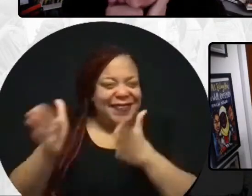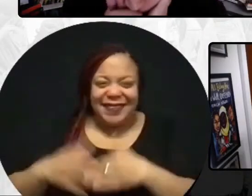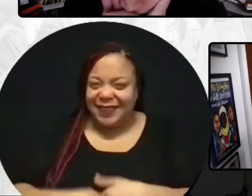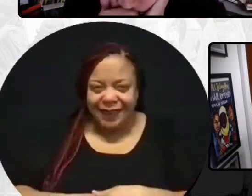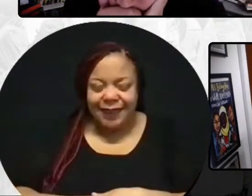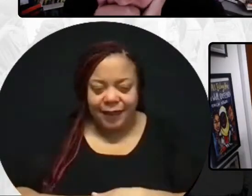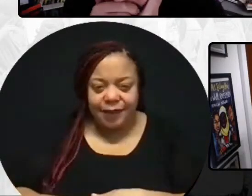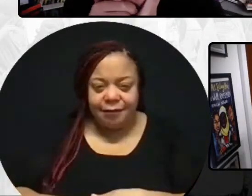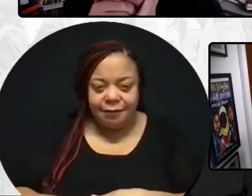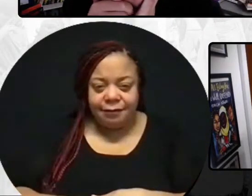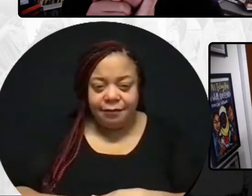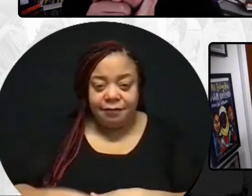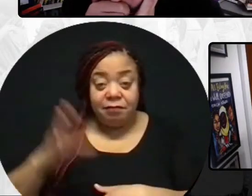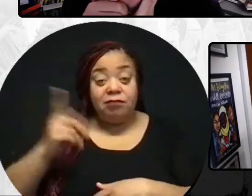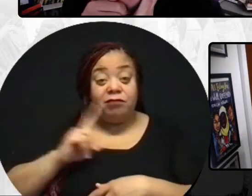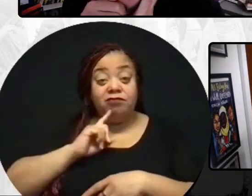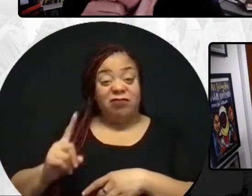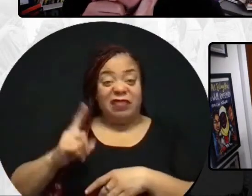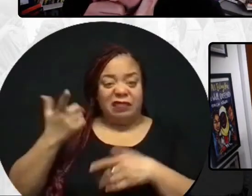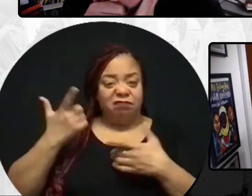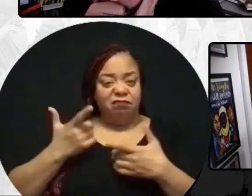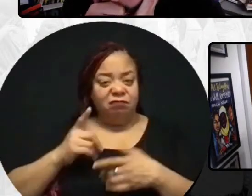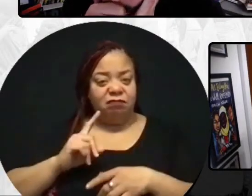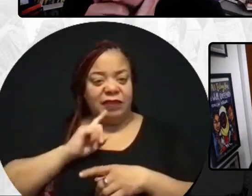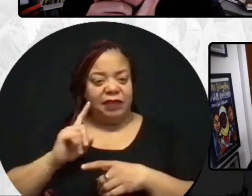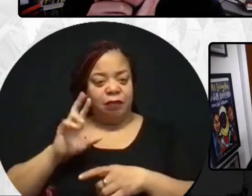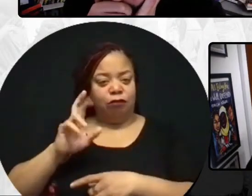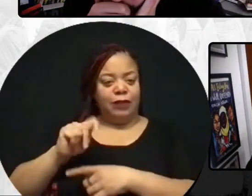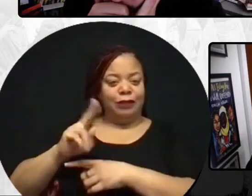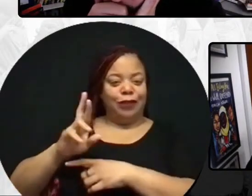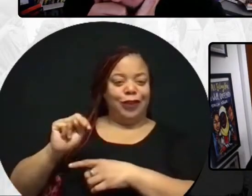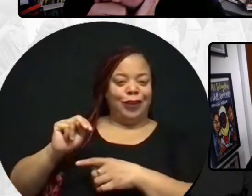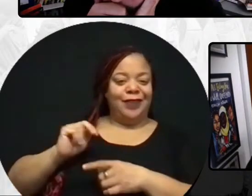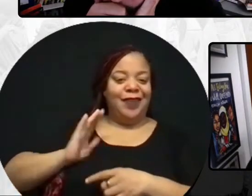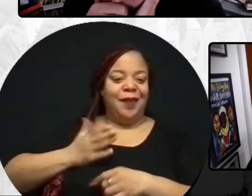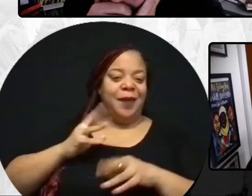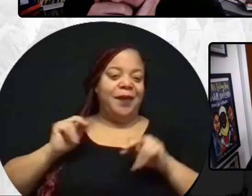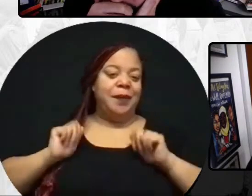Great. We're going to pause for a second to do a switch.